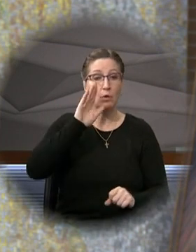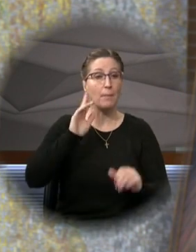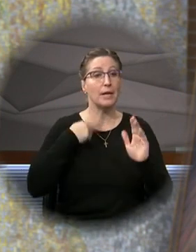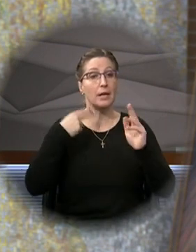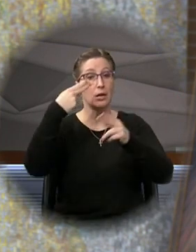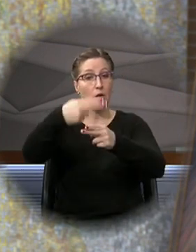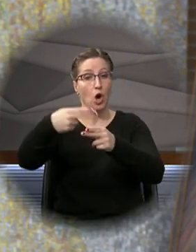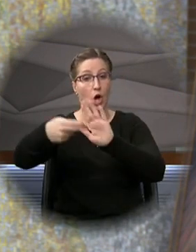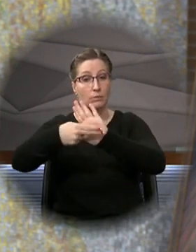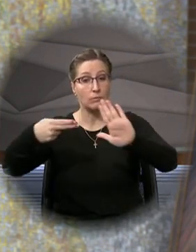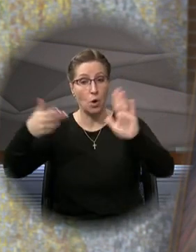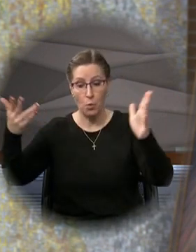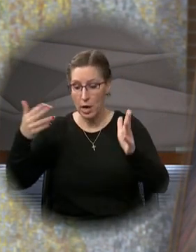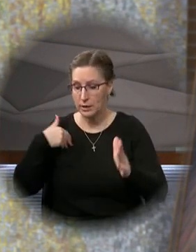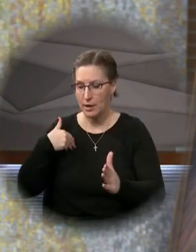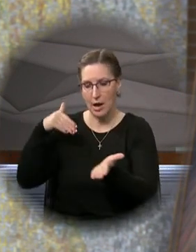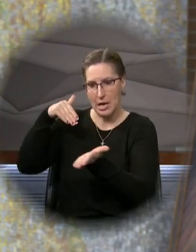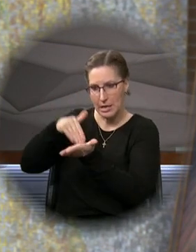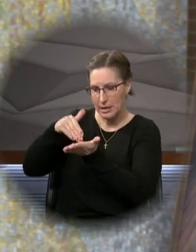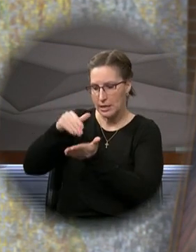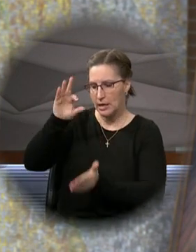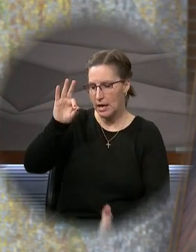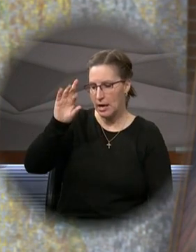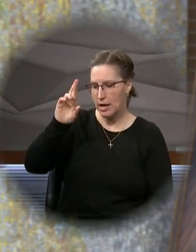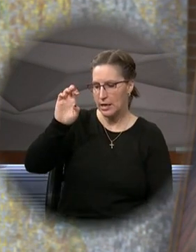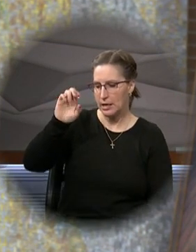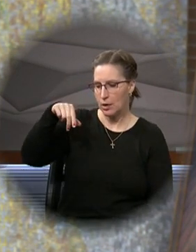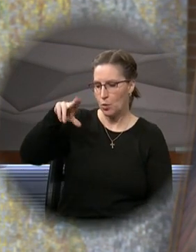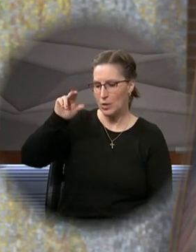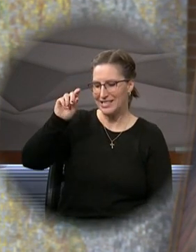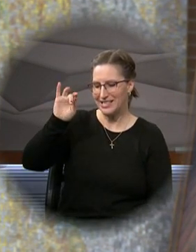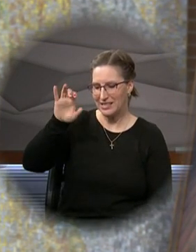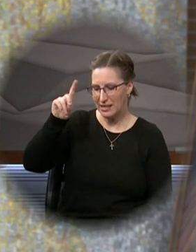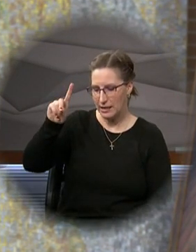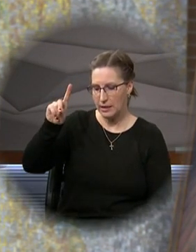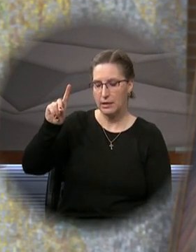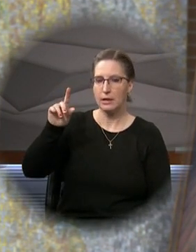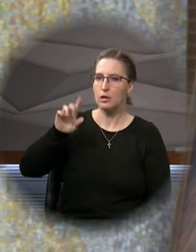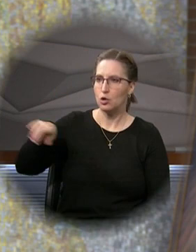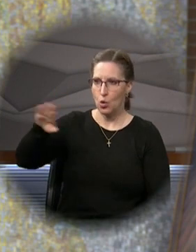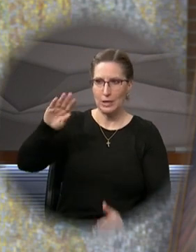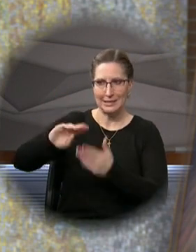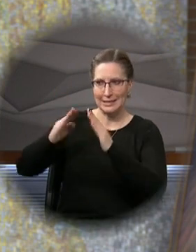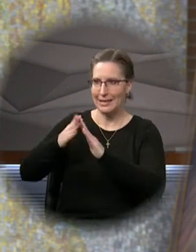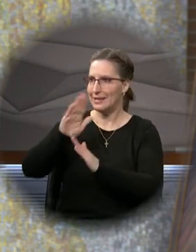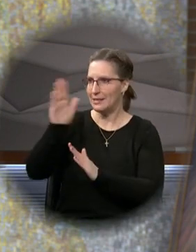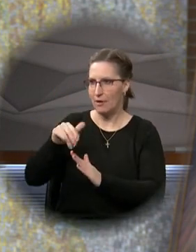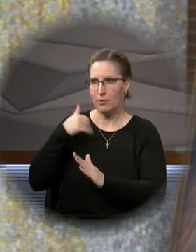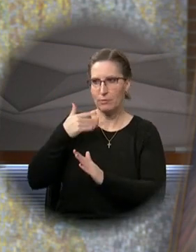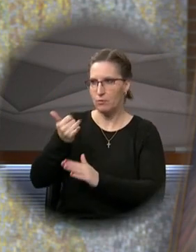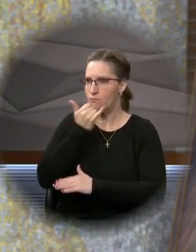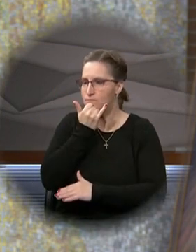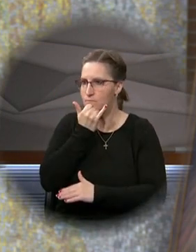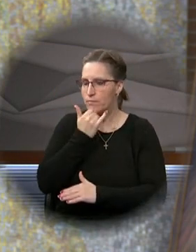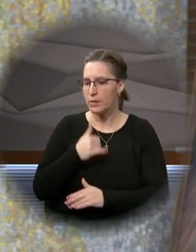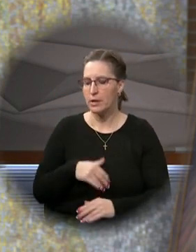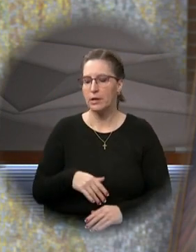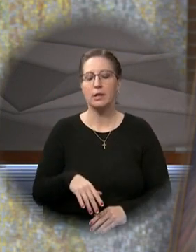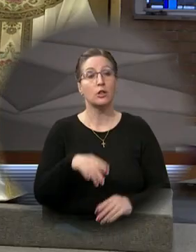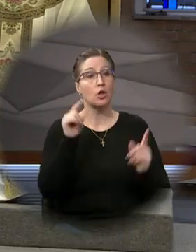called frequented, a city that is not forsaken. The word of the